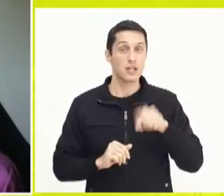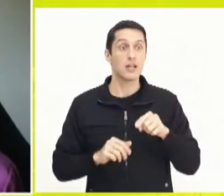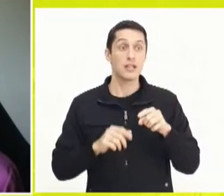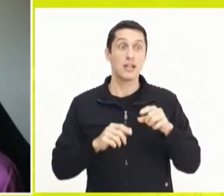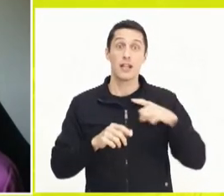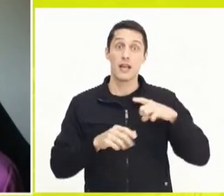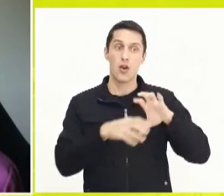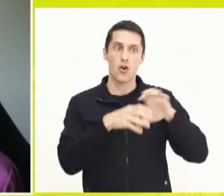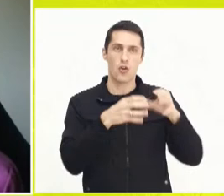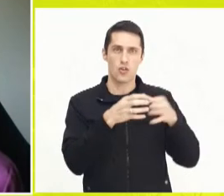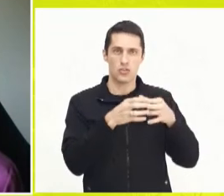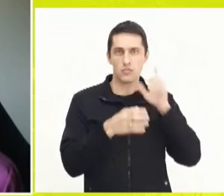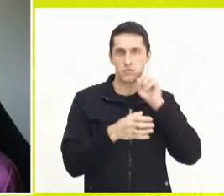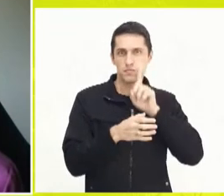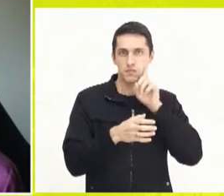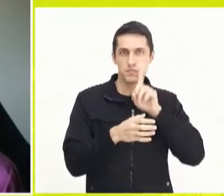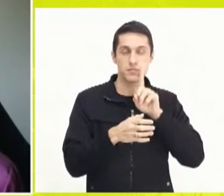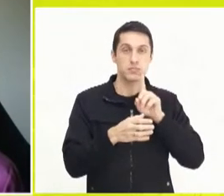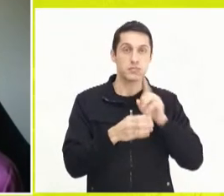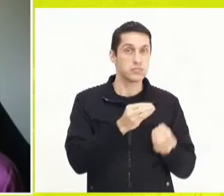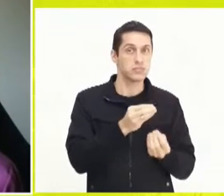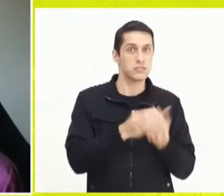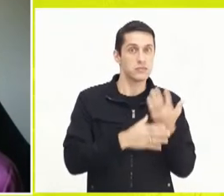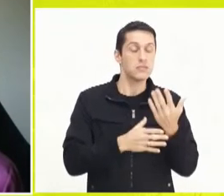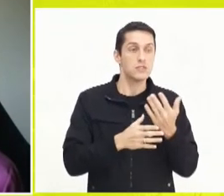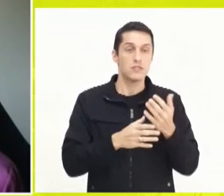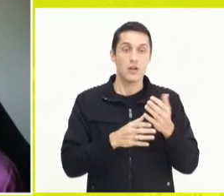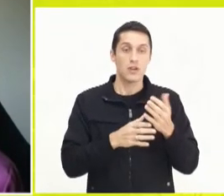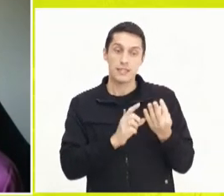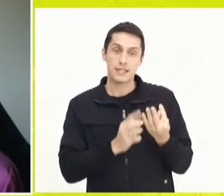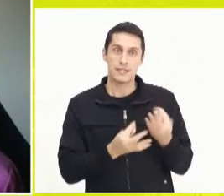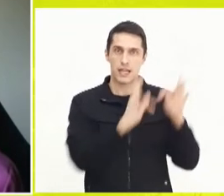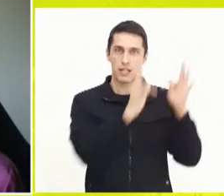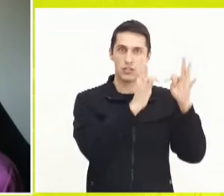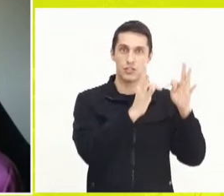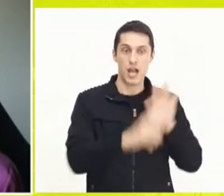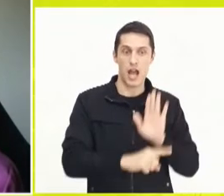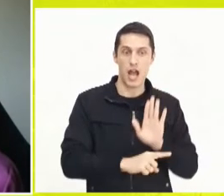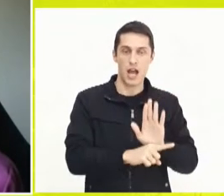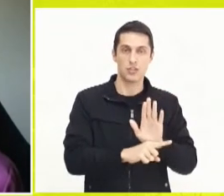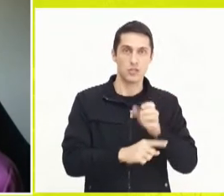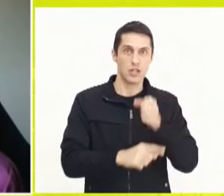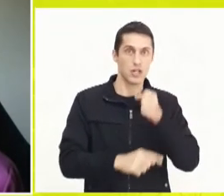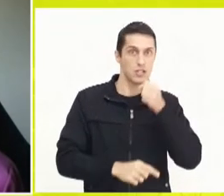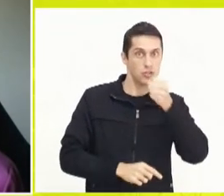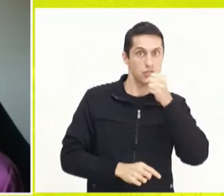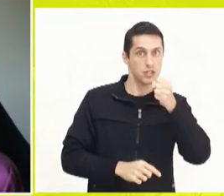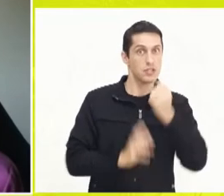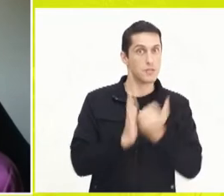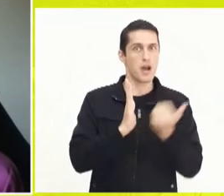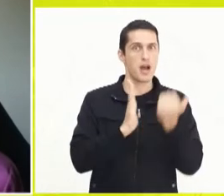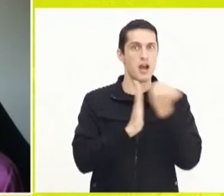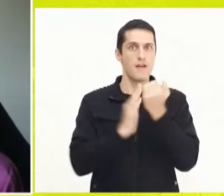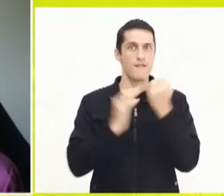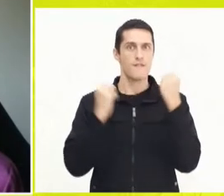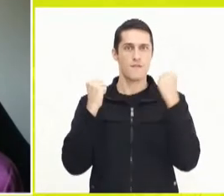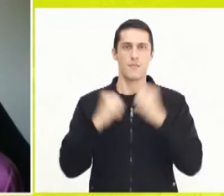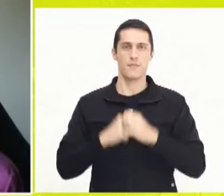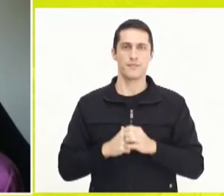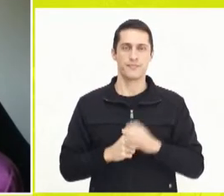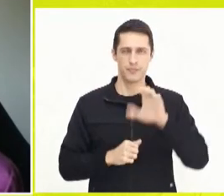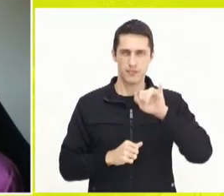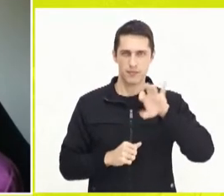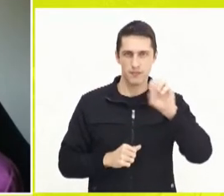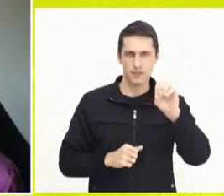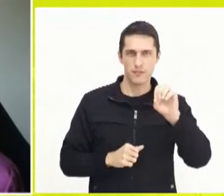uss this um entity in the united states in order to strengthen the journalists fire is going